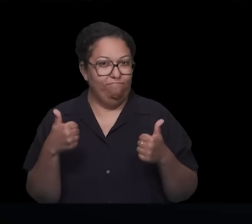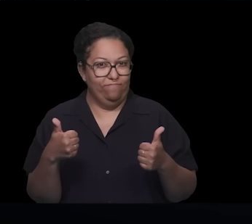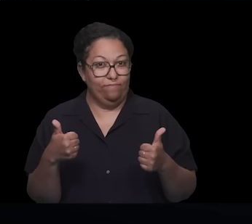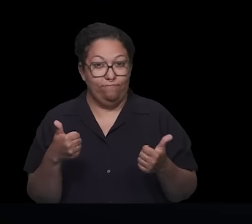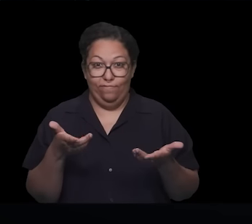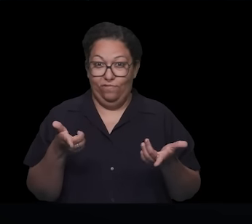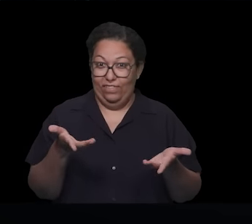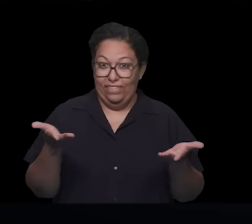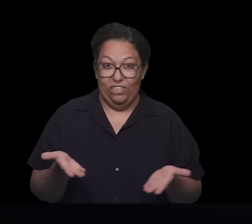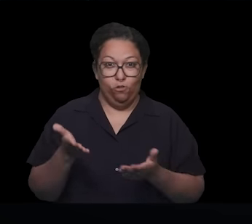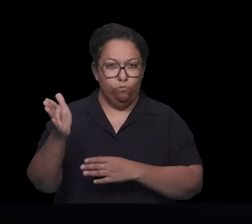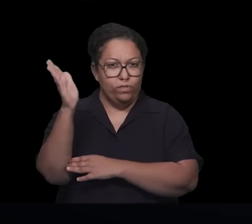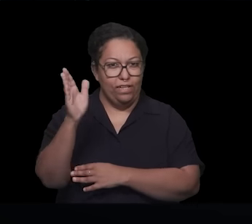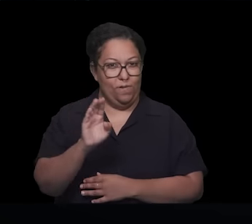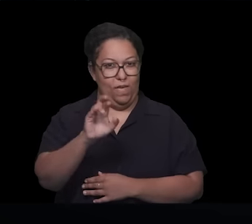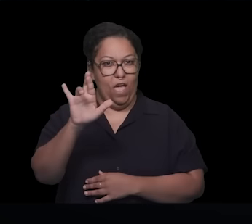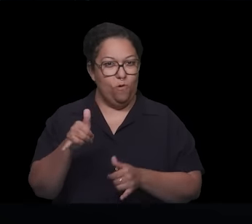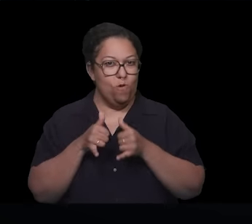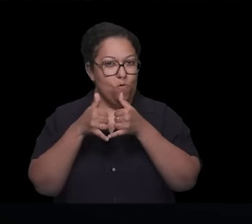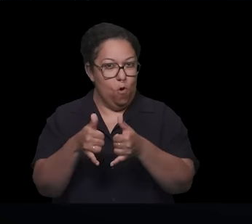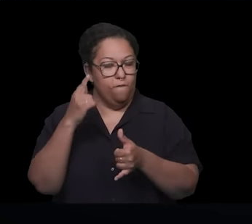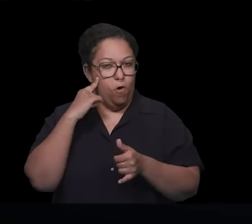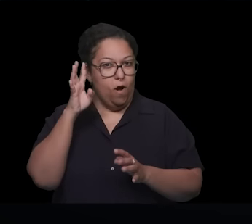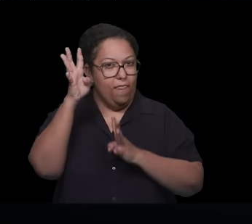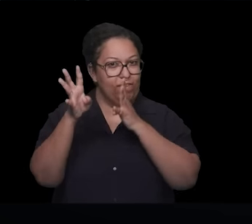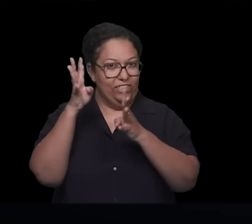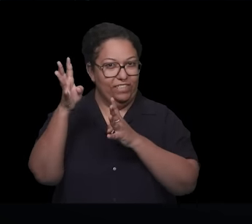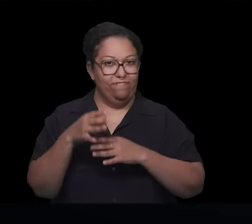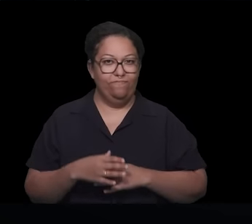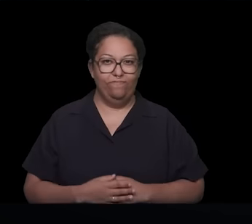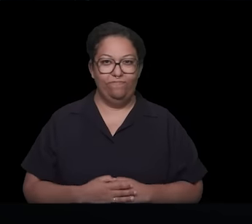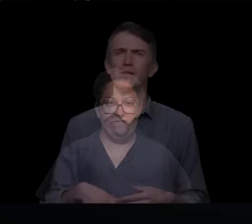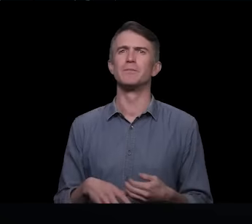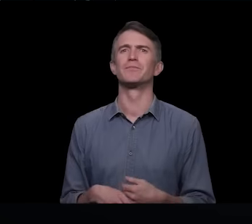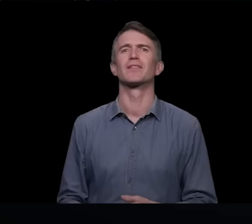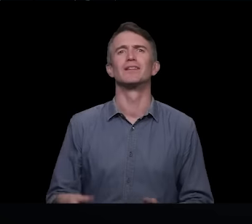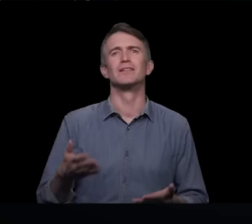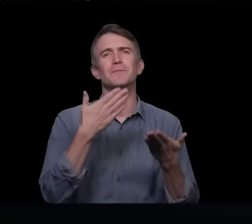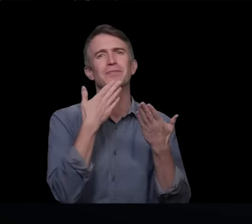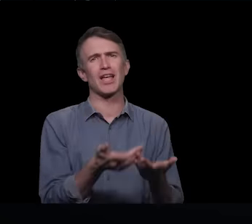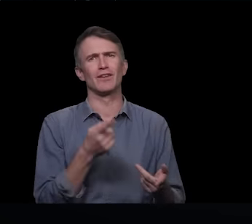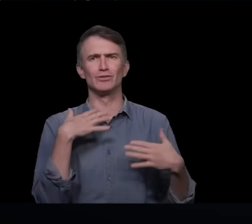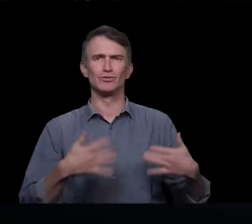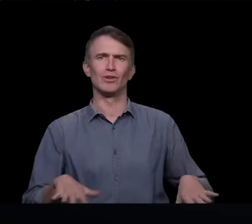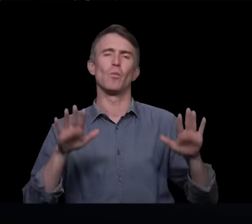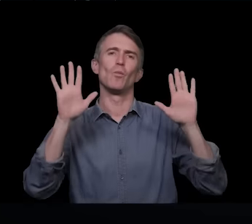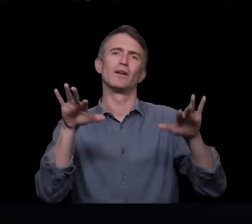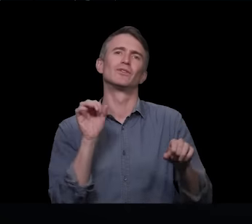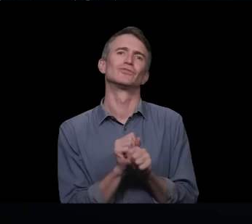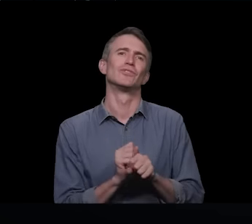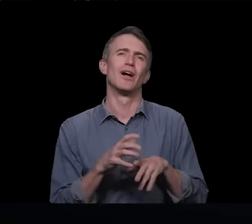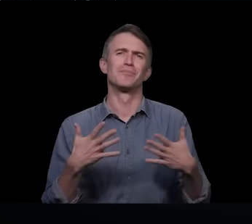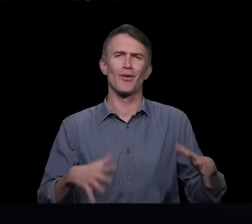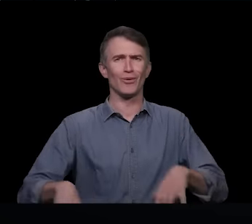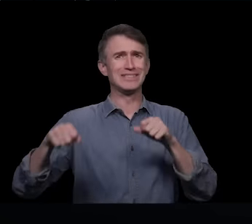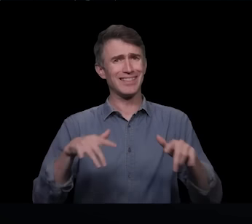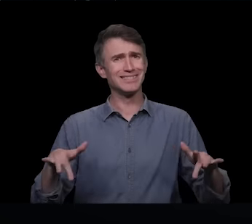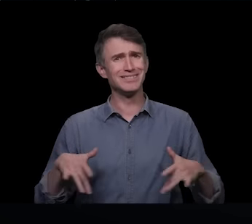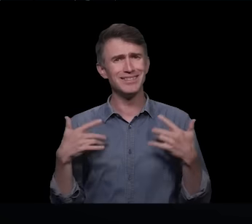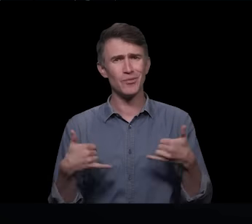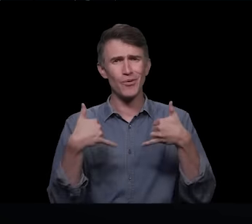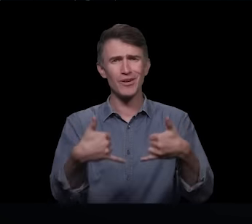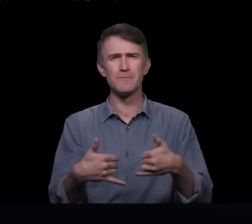disability and mental wellness. She's here to present the Barry Award for Innovation. Thank you, Allie, and thank you, Marilee, for doing an incredible job